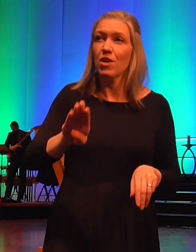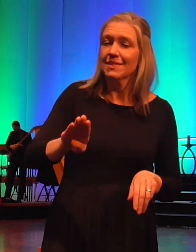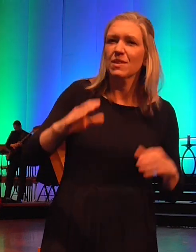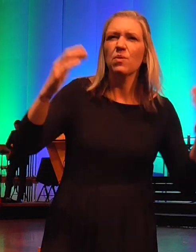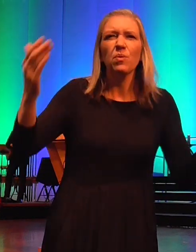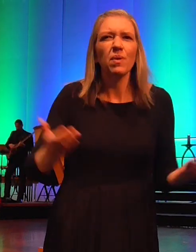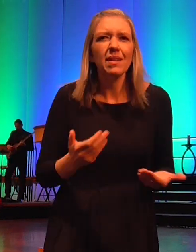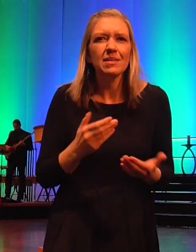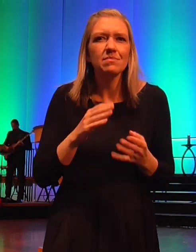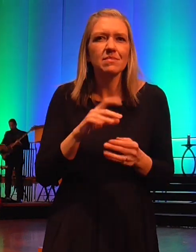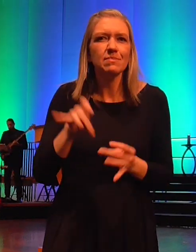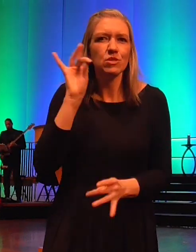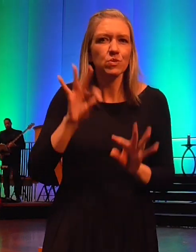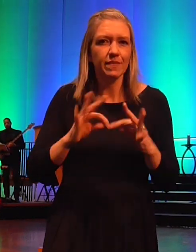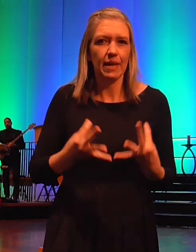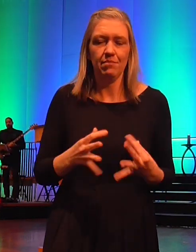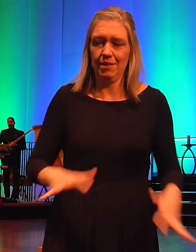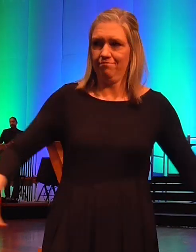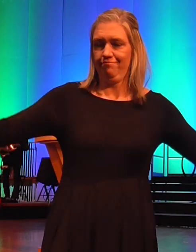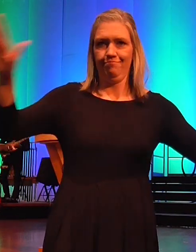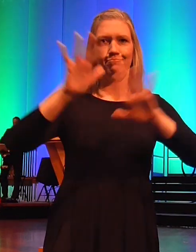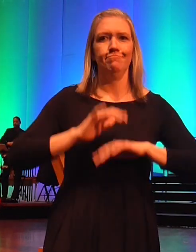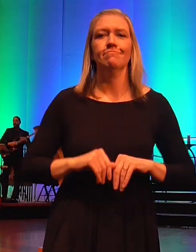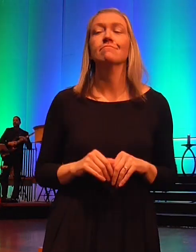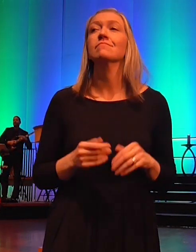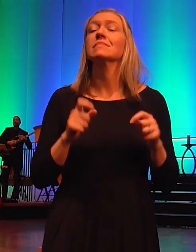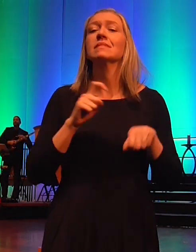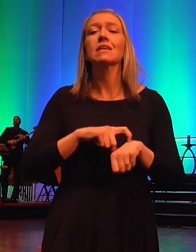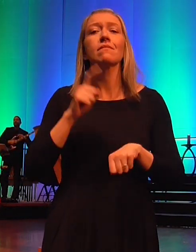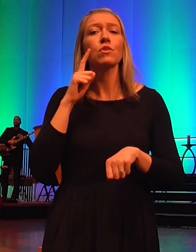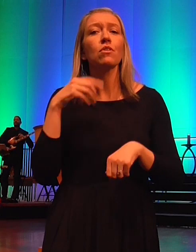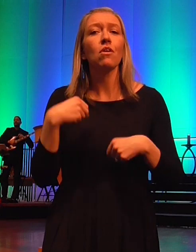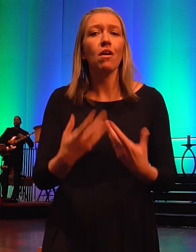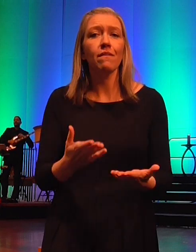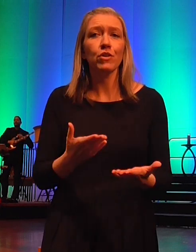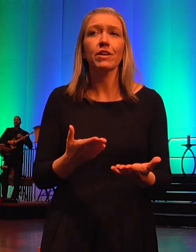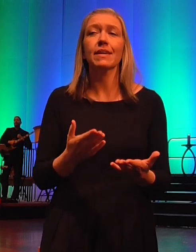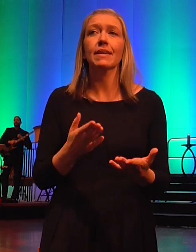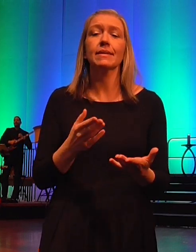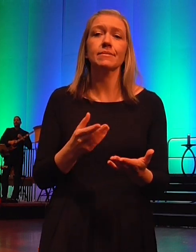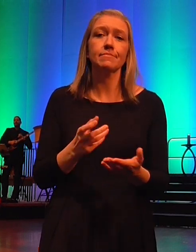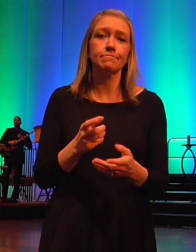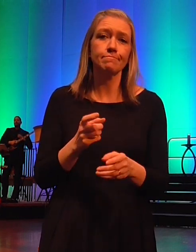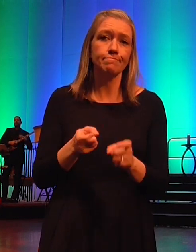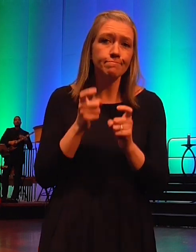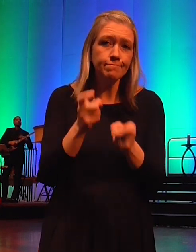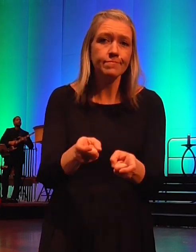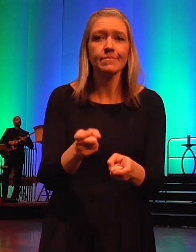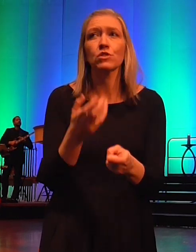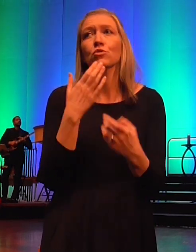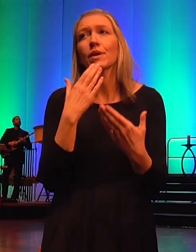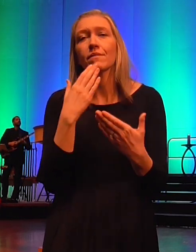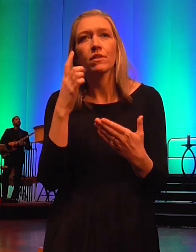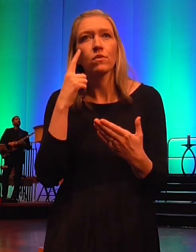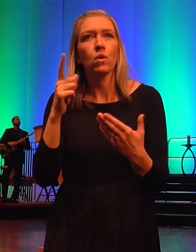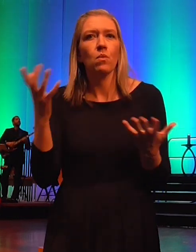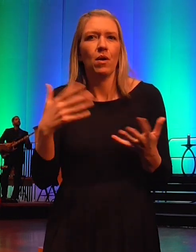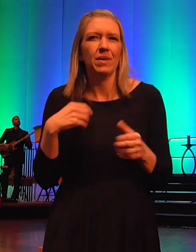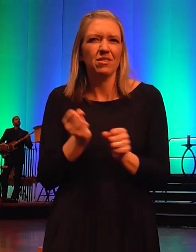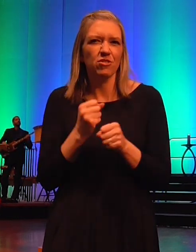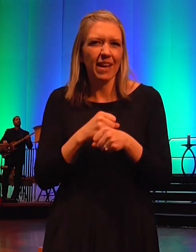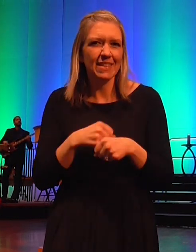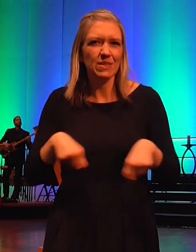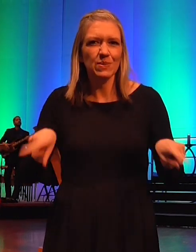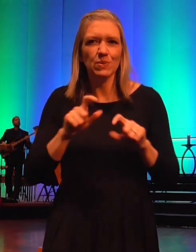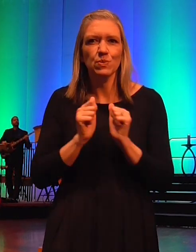family. And as we move into this time of offering, just so grateful for all of what we co-created together in 2023. I'm so